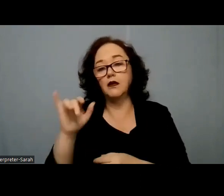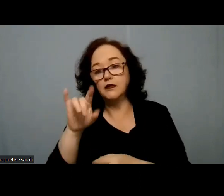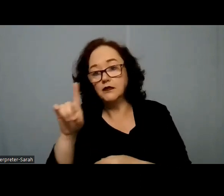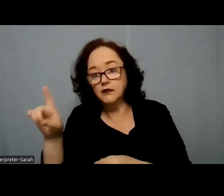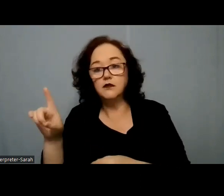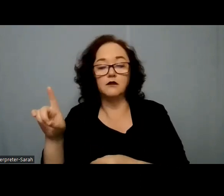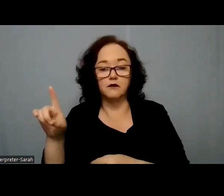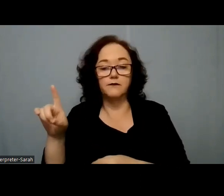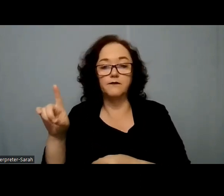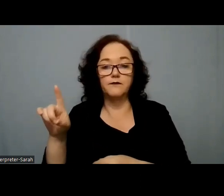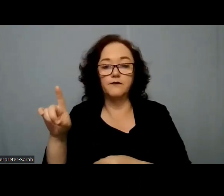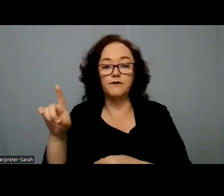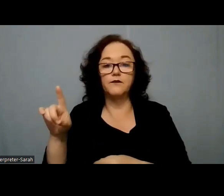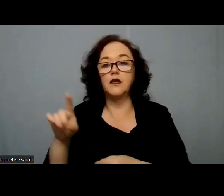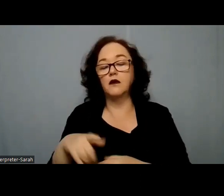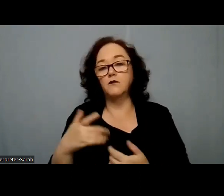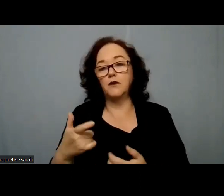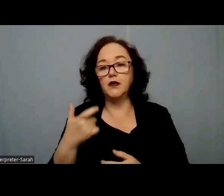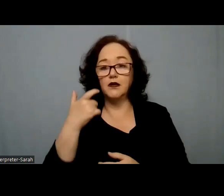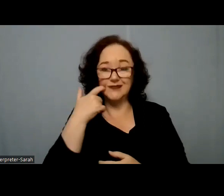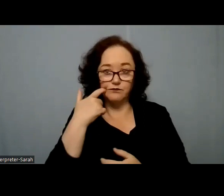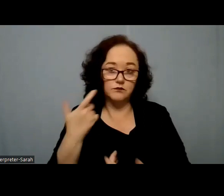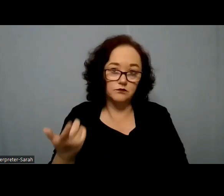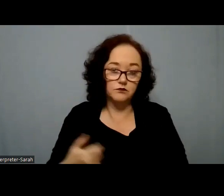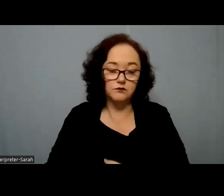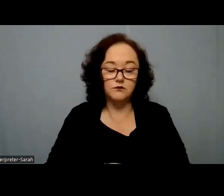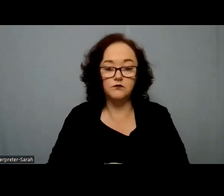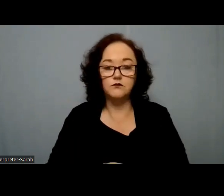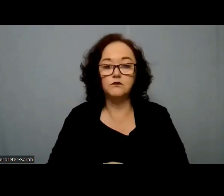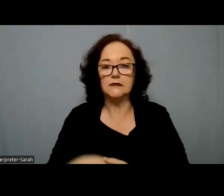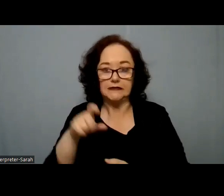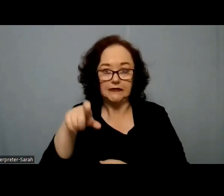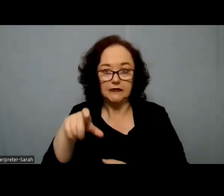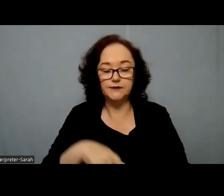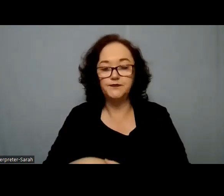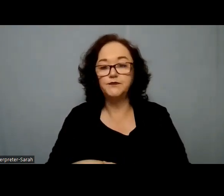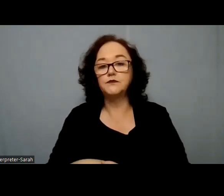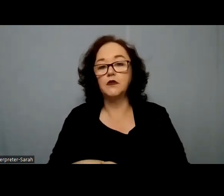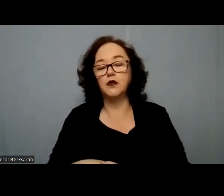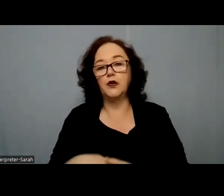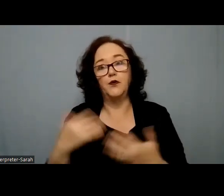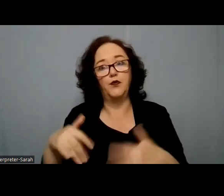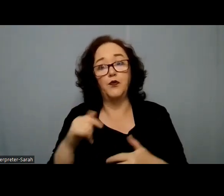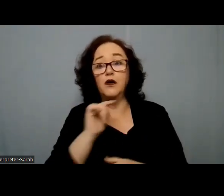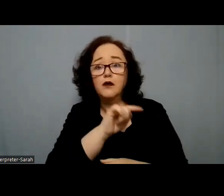disabilities and substance use treatment needs. These are experts that really they're the linchpin of